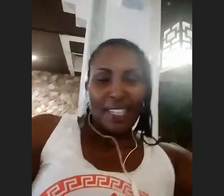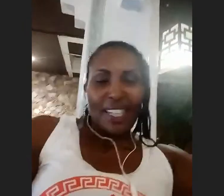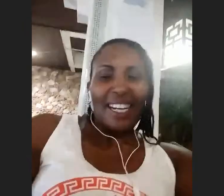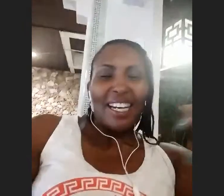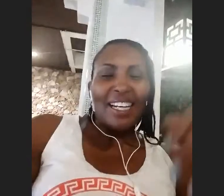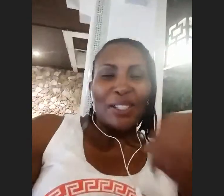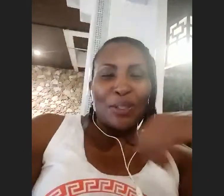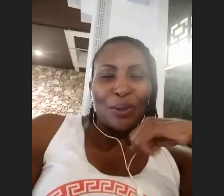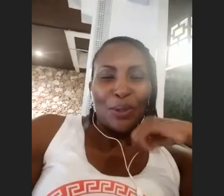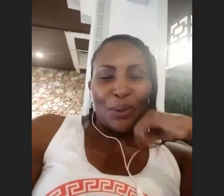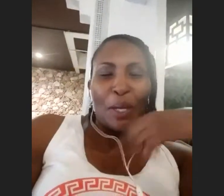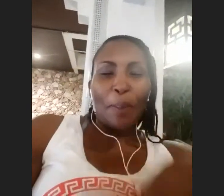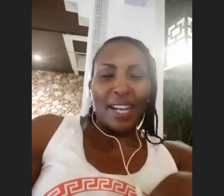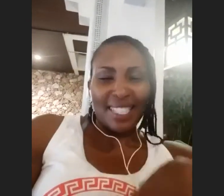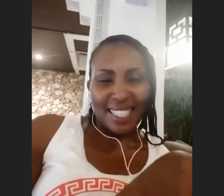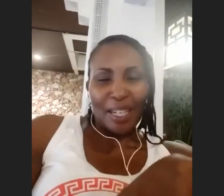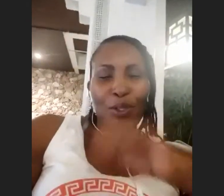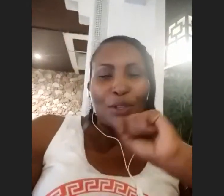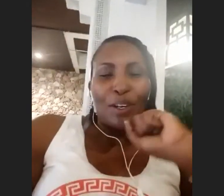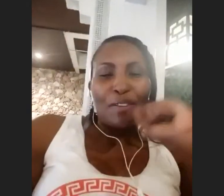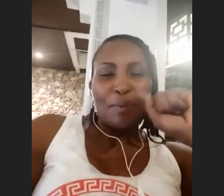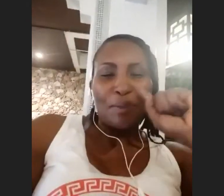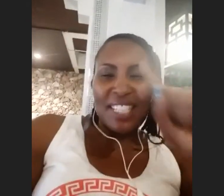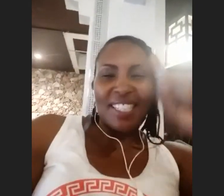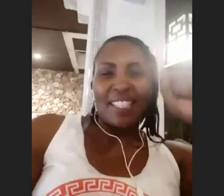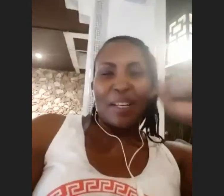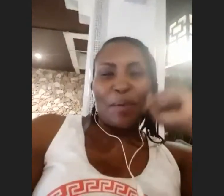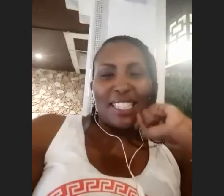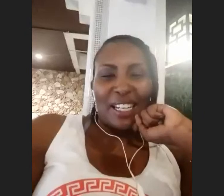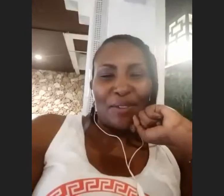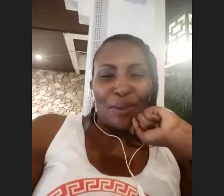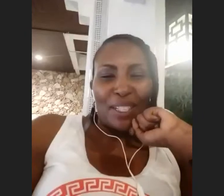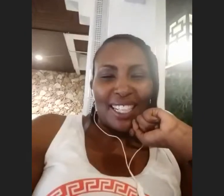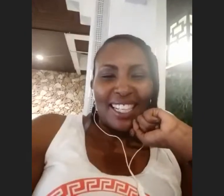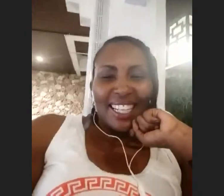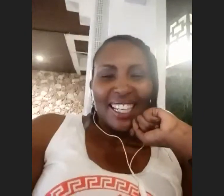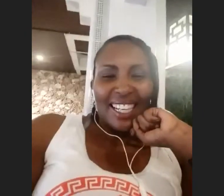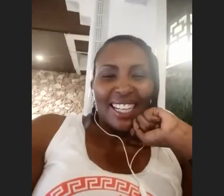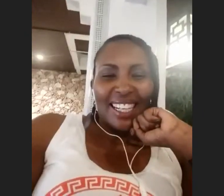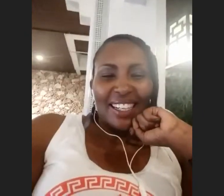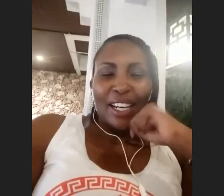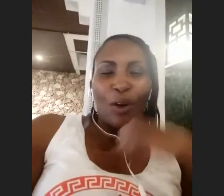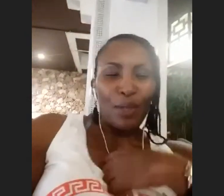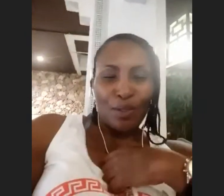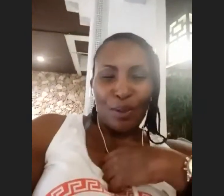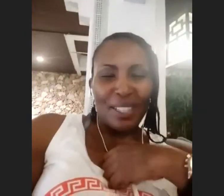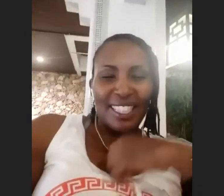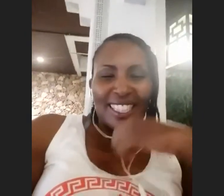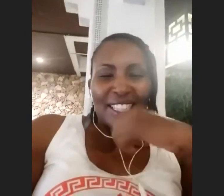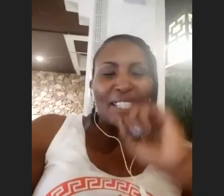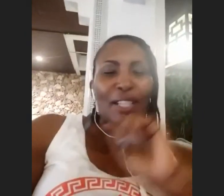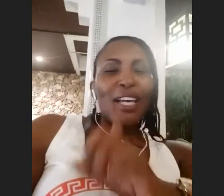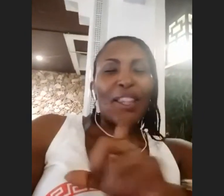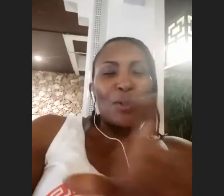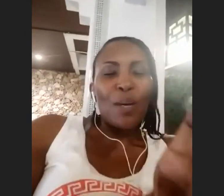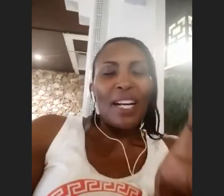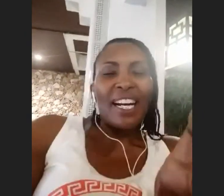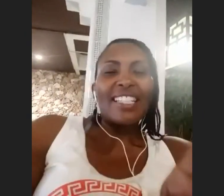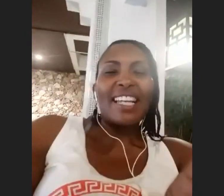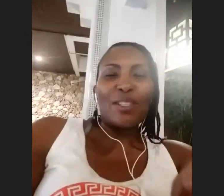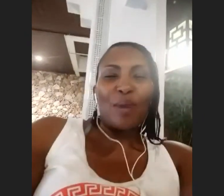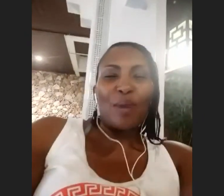time to impact. And I'm sure you have changed someone's life today. Always for me, there are